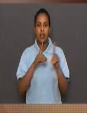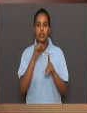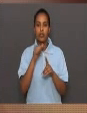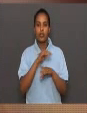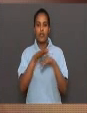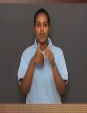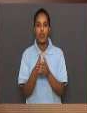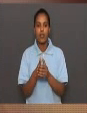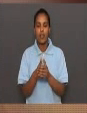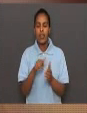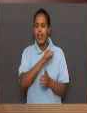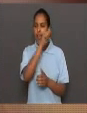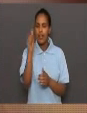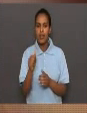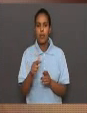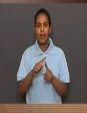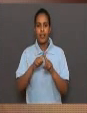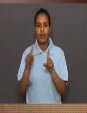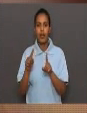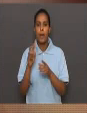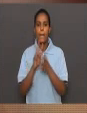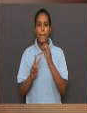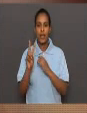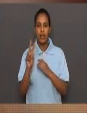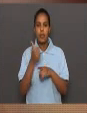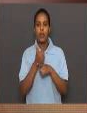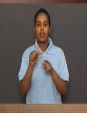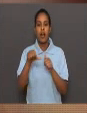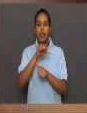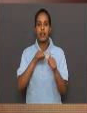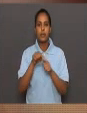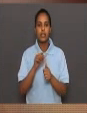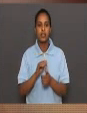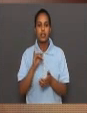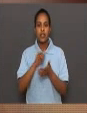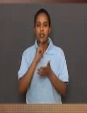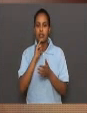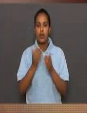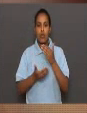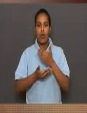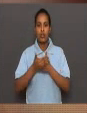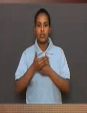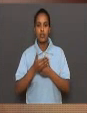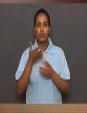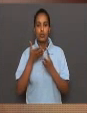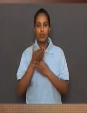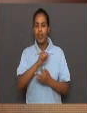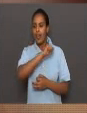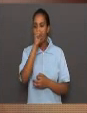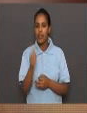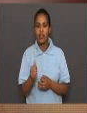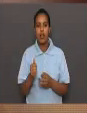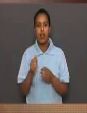does not involve any particular pair of metal atoms that is bonded through